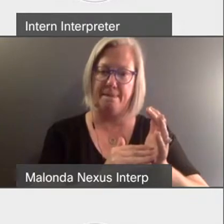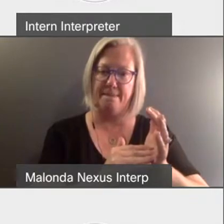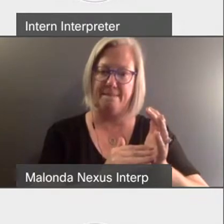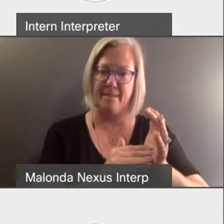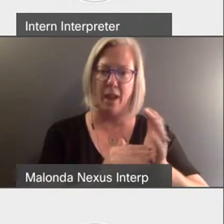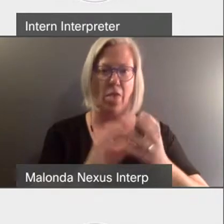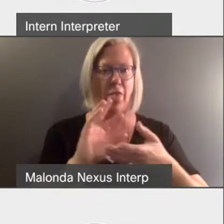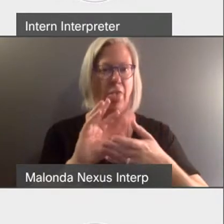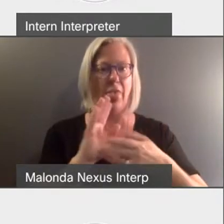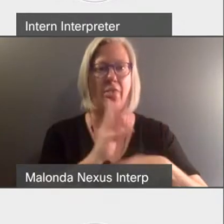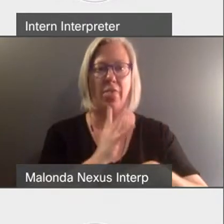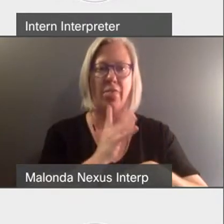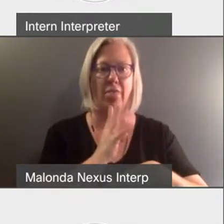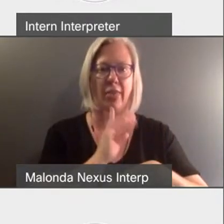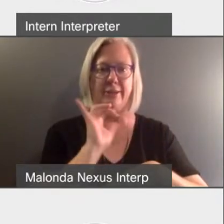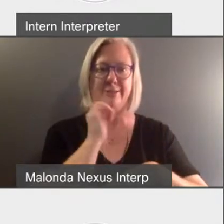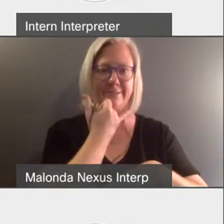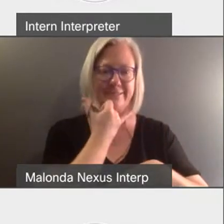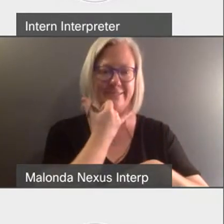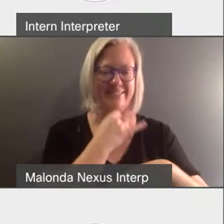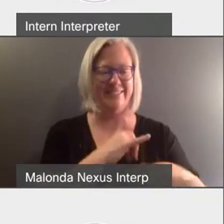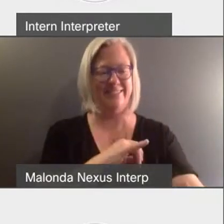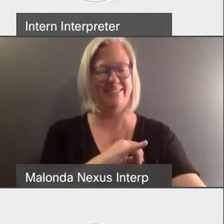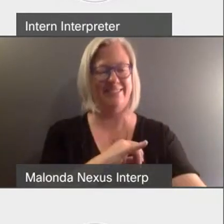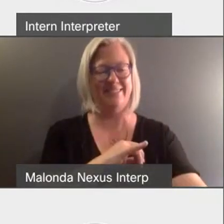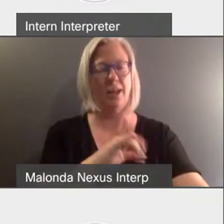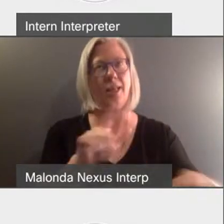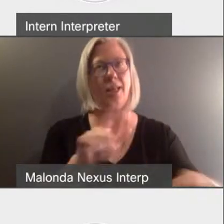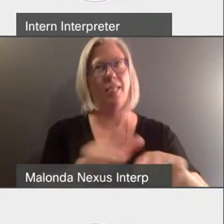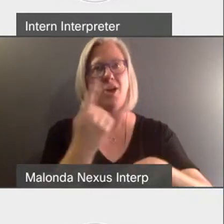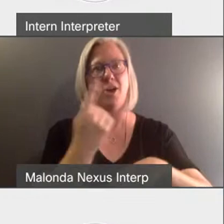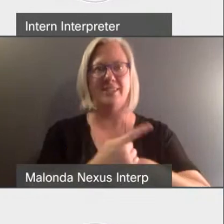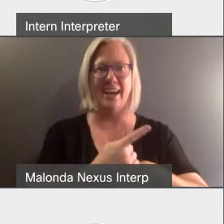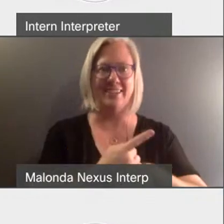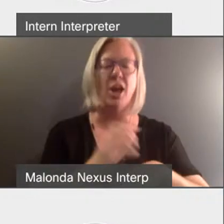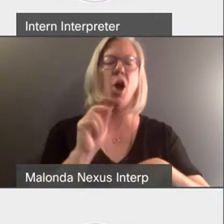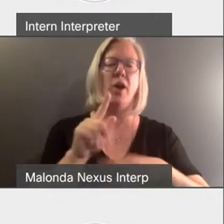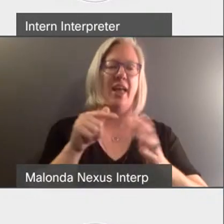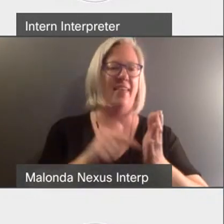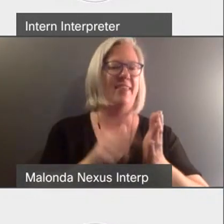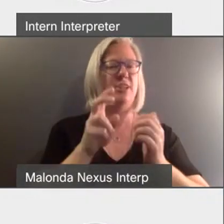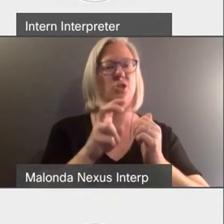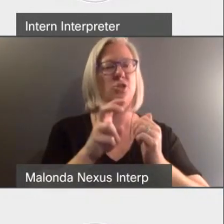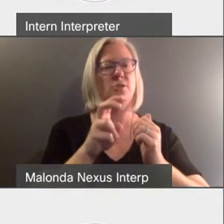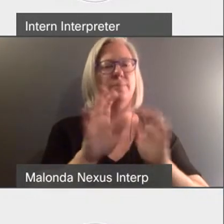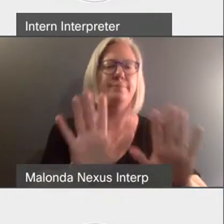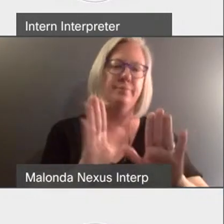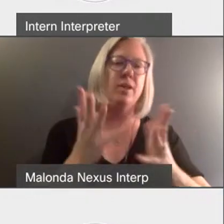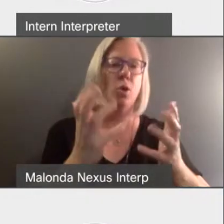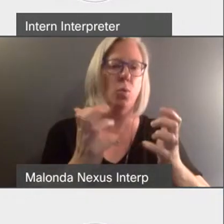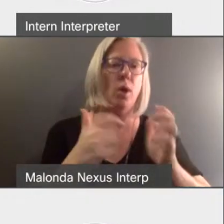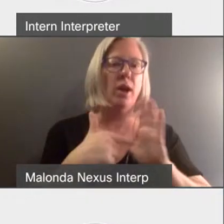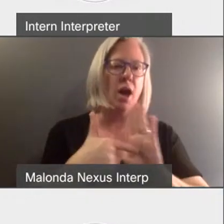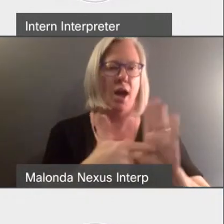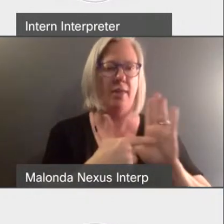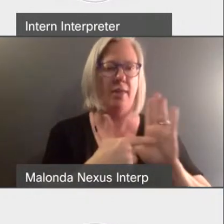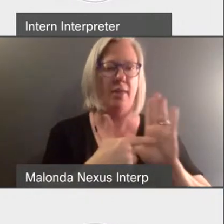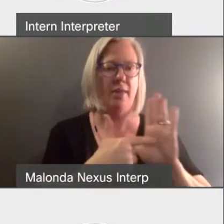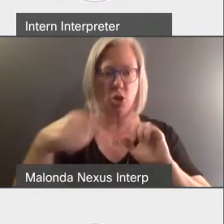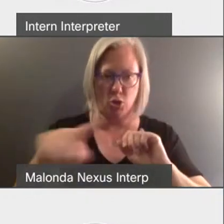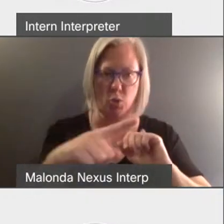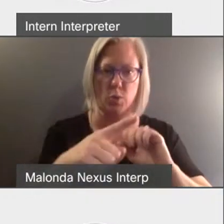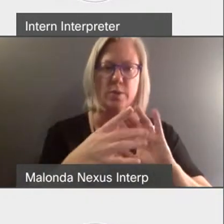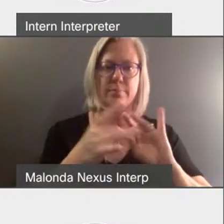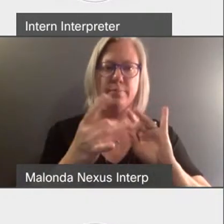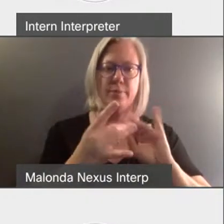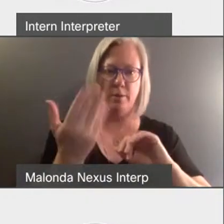All messed up. Whew. But long day. All right, this tour is not, but what we want to highlight, you guys hit it. Said before,